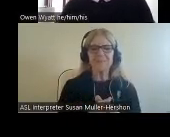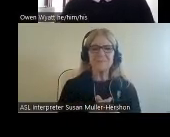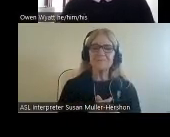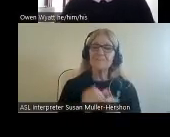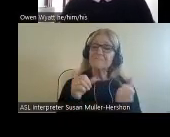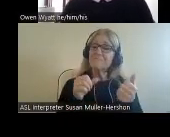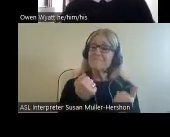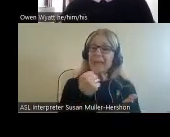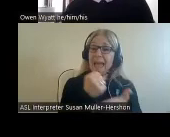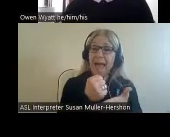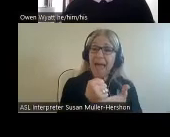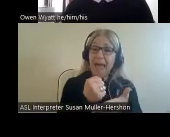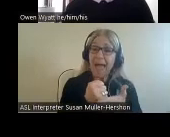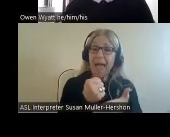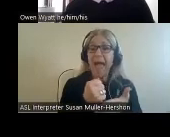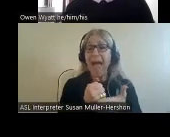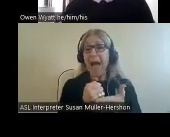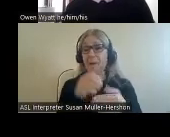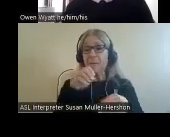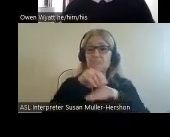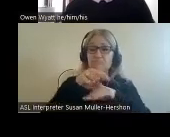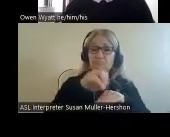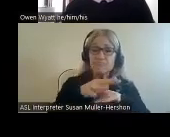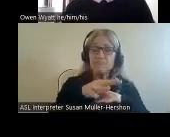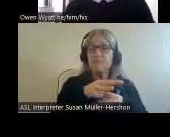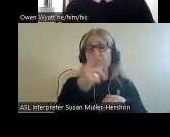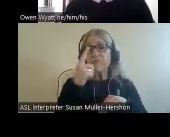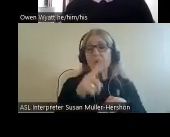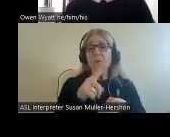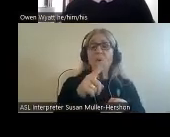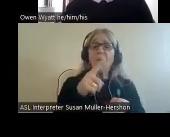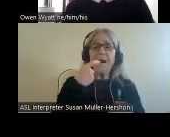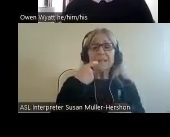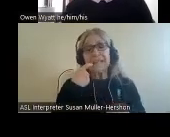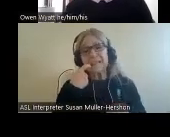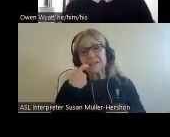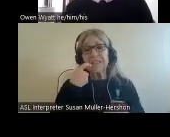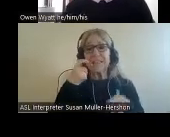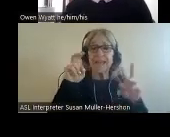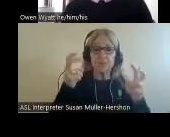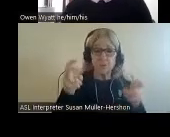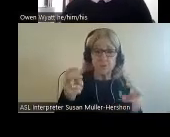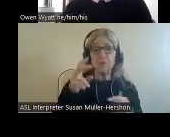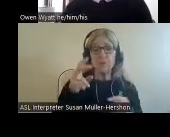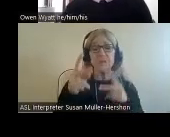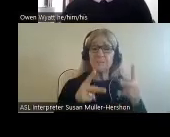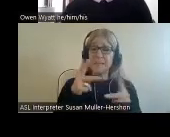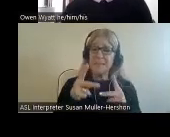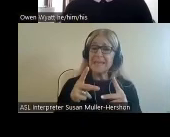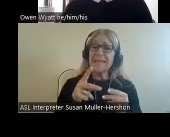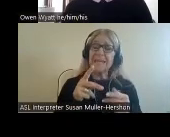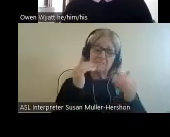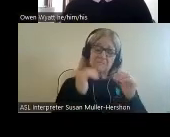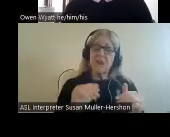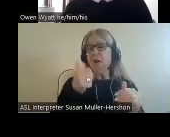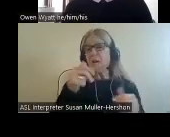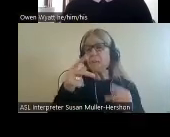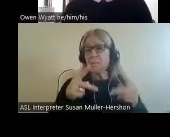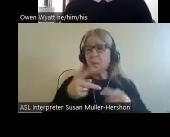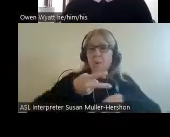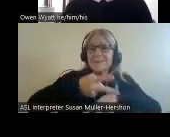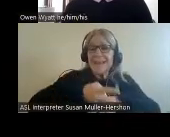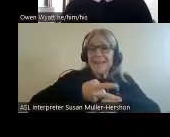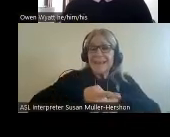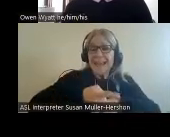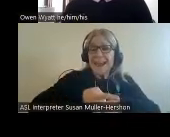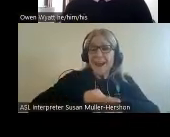assistance and direction to those struggling with addiction, and for those people who care and love